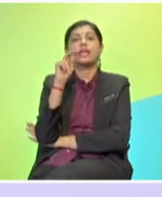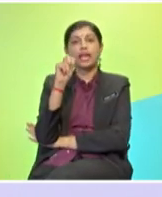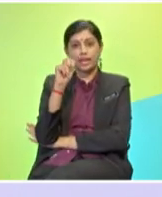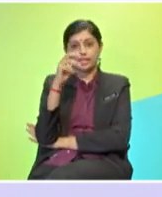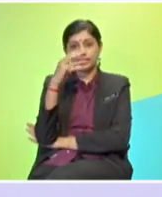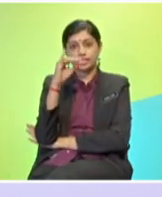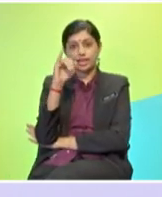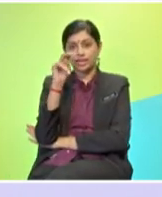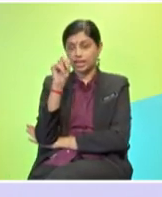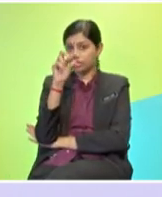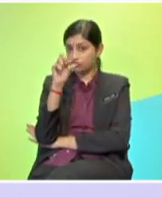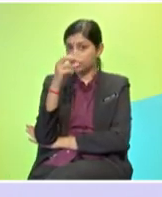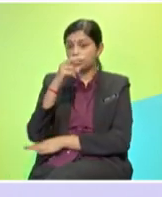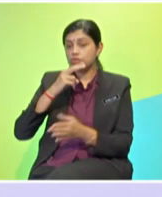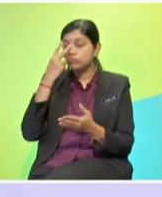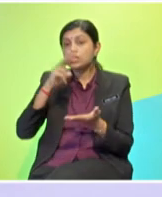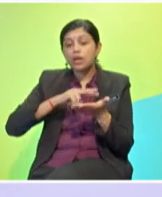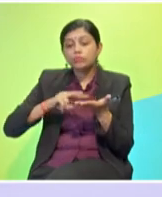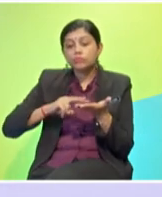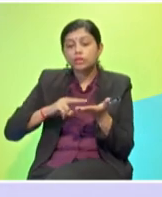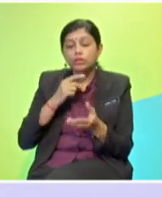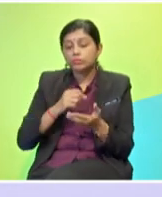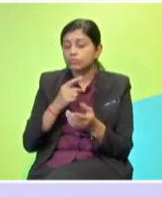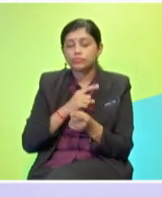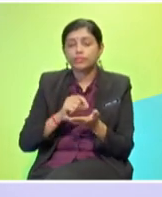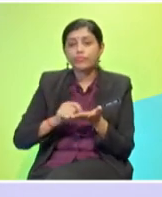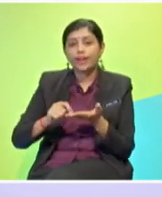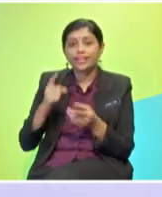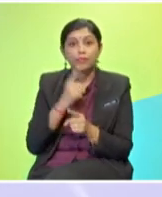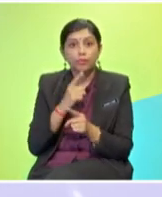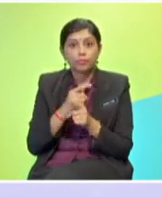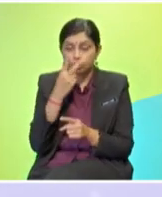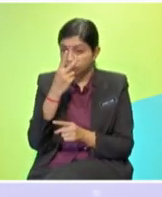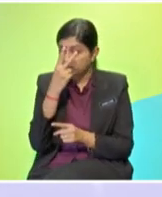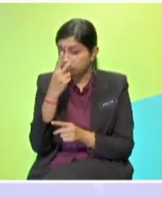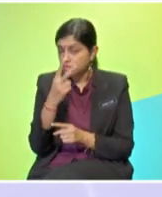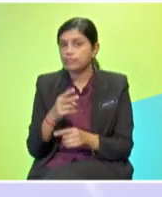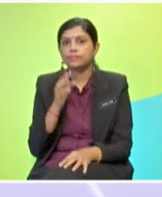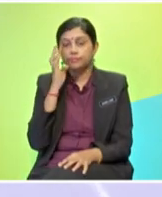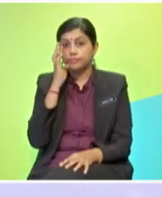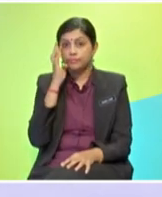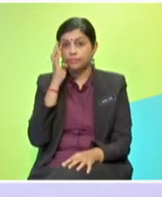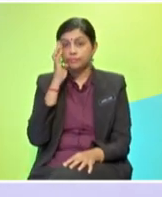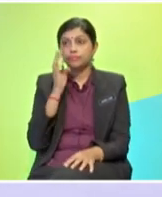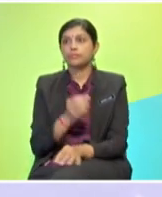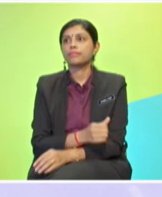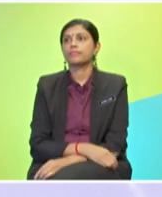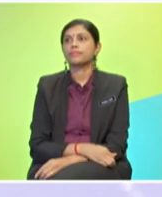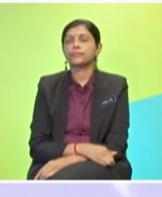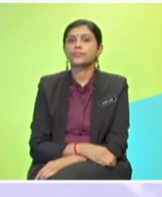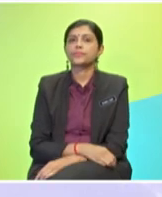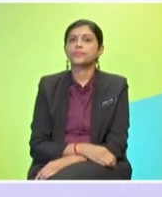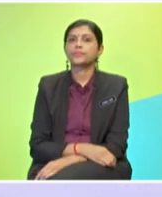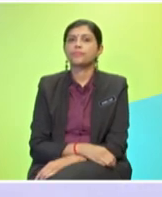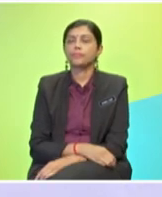N C C. Okay, look closely, pupils. This is how you write the word